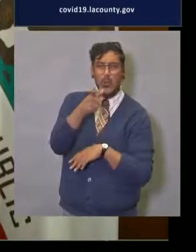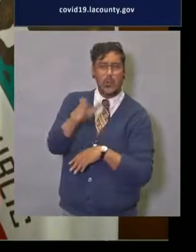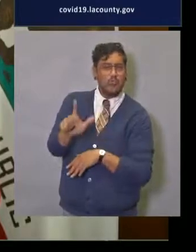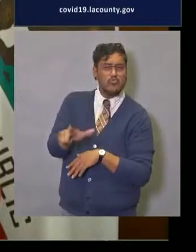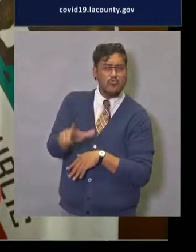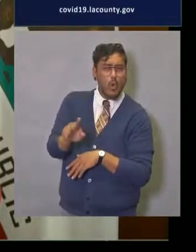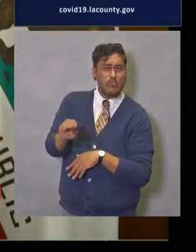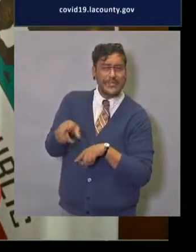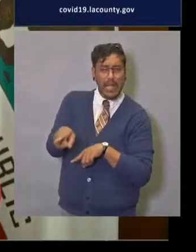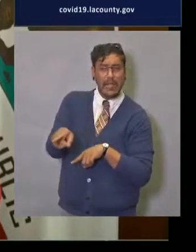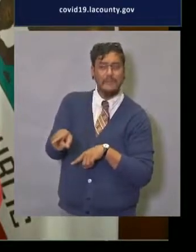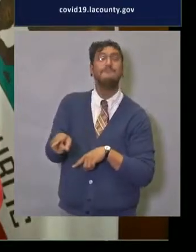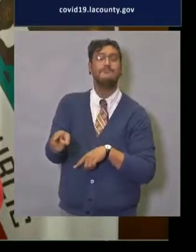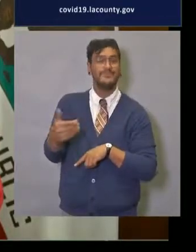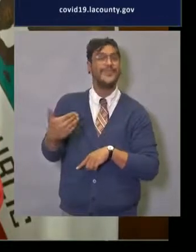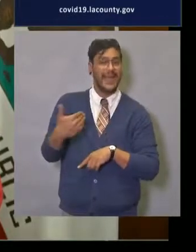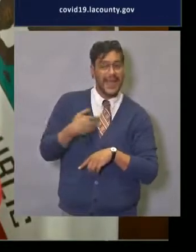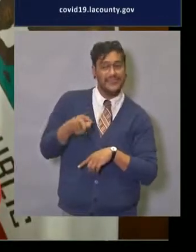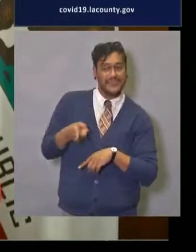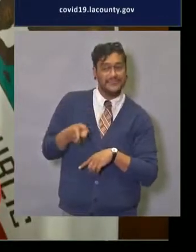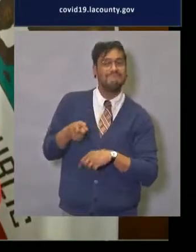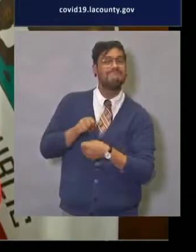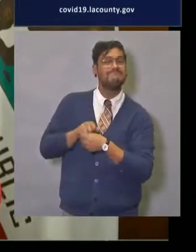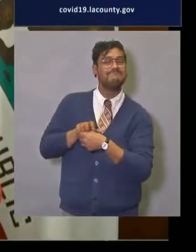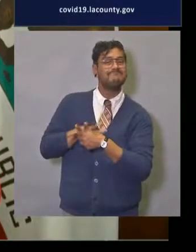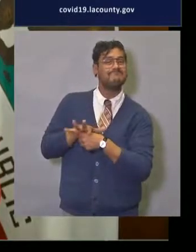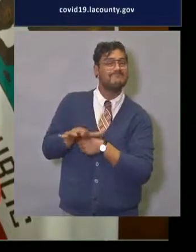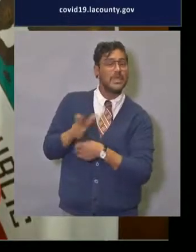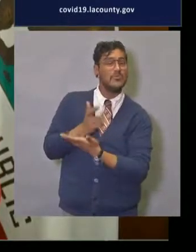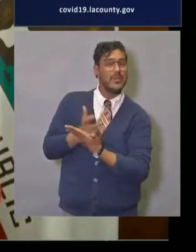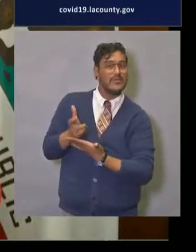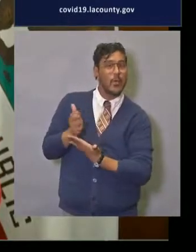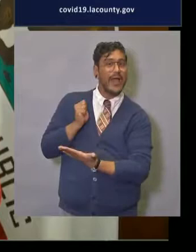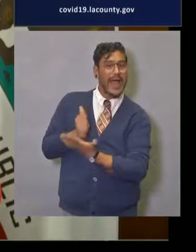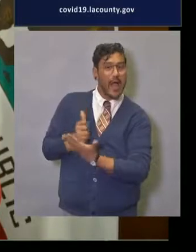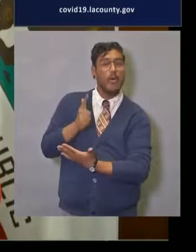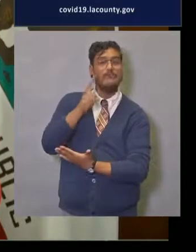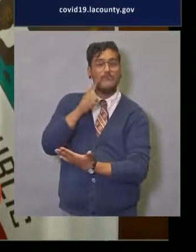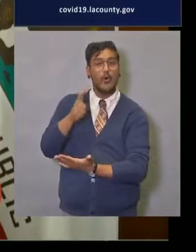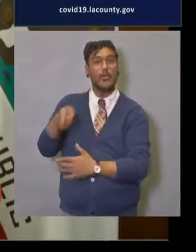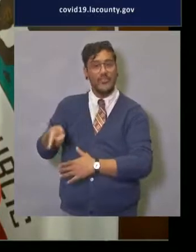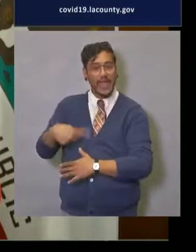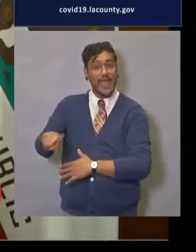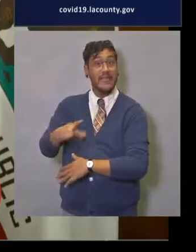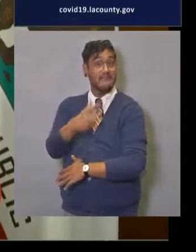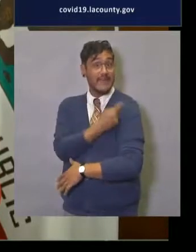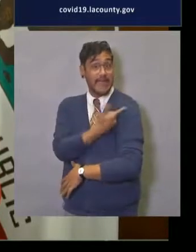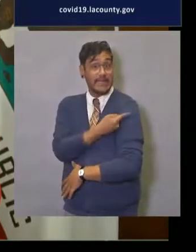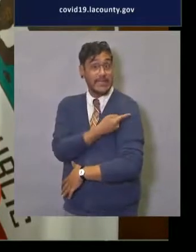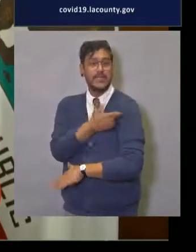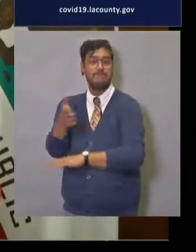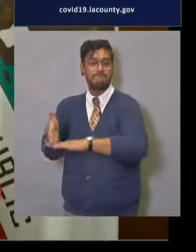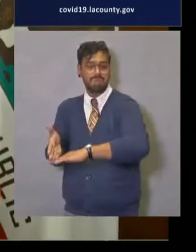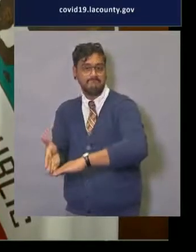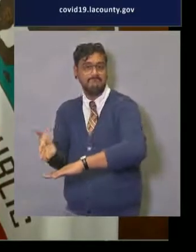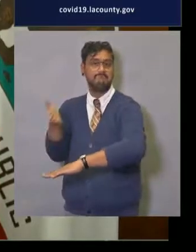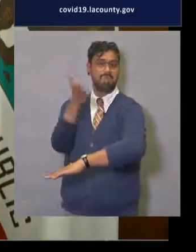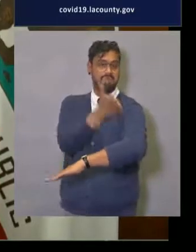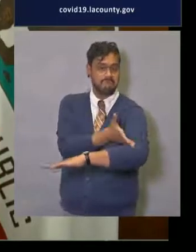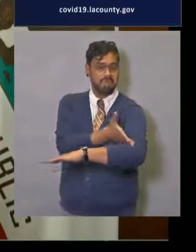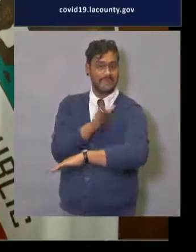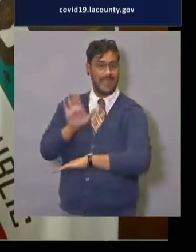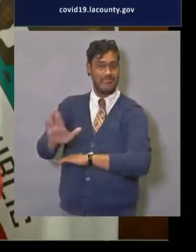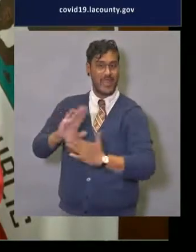support and necessary resources they need to increase vaccine access directly in their